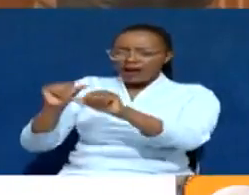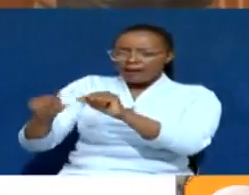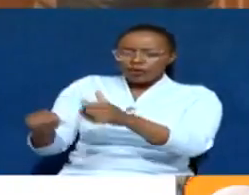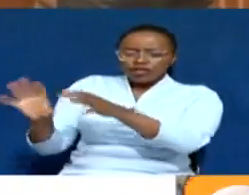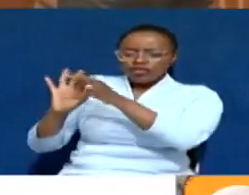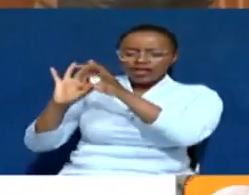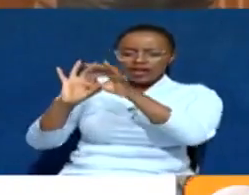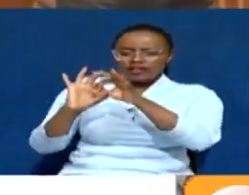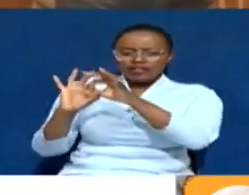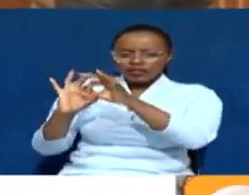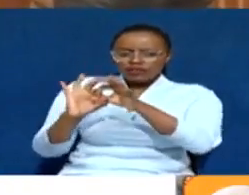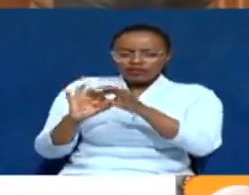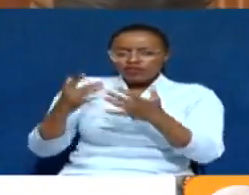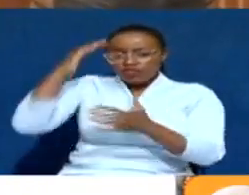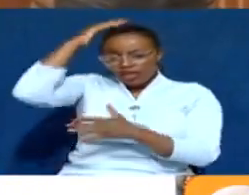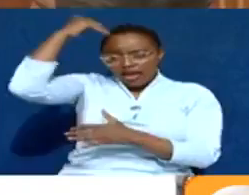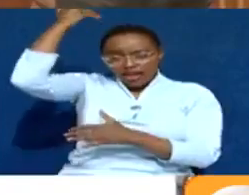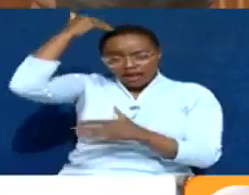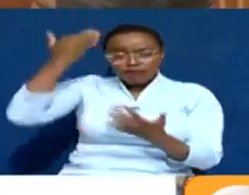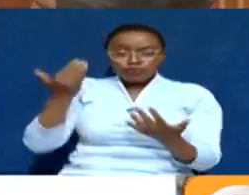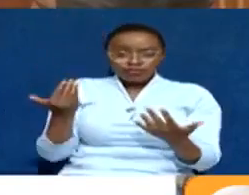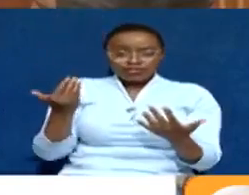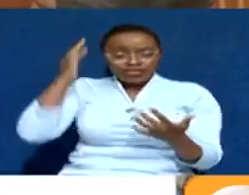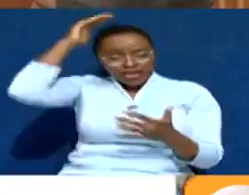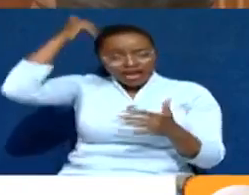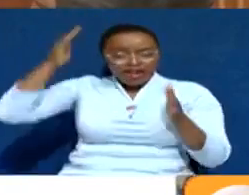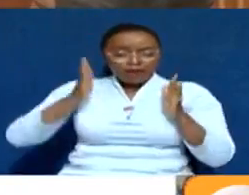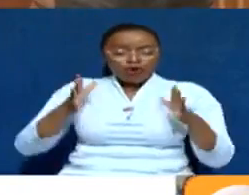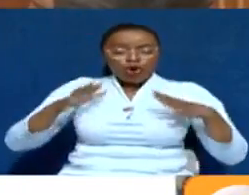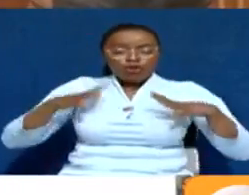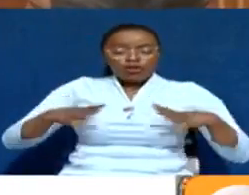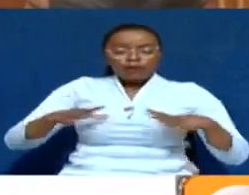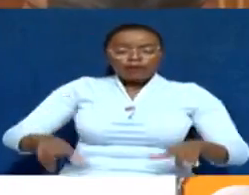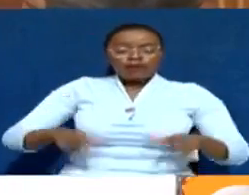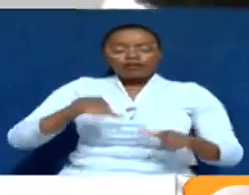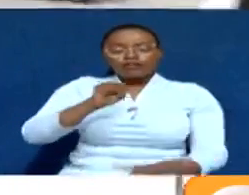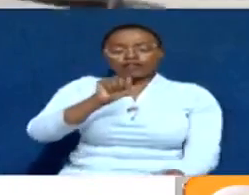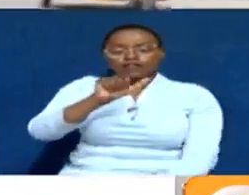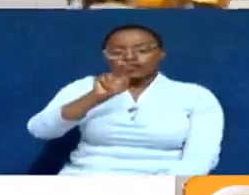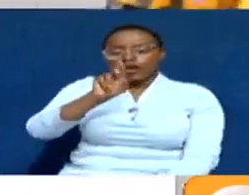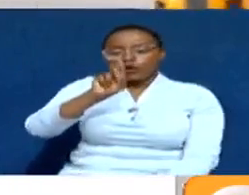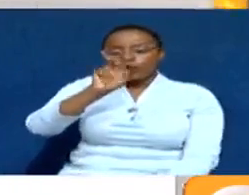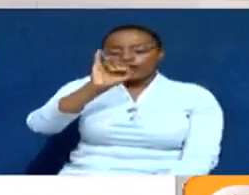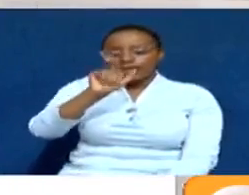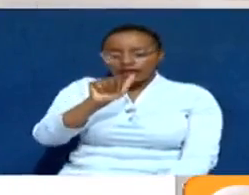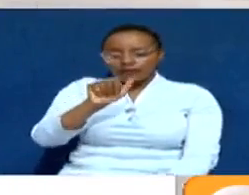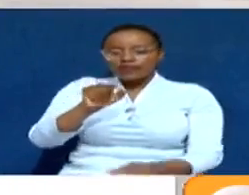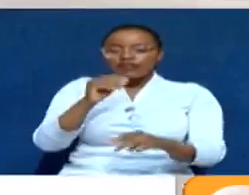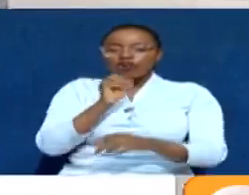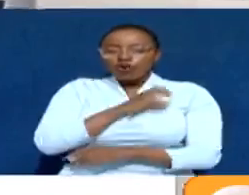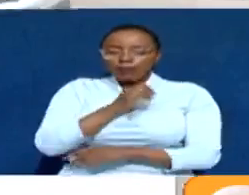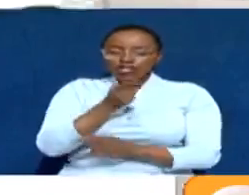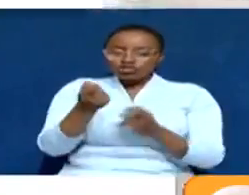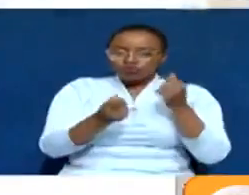udamaduni ya Waarabu ama wananchi wa Saudi Arabia. Despite numerous